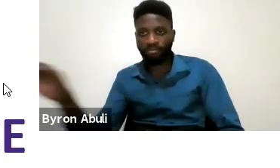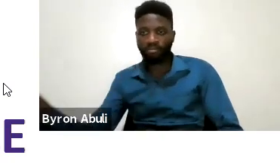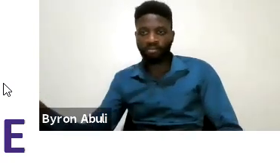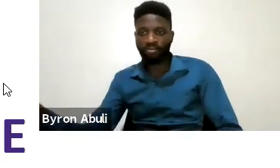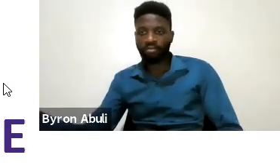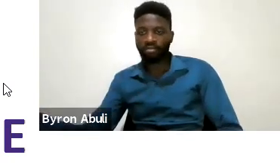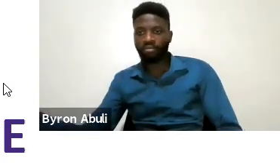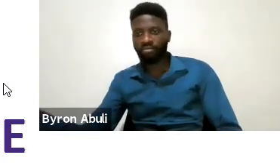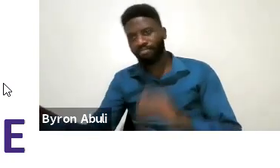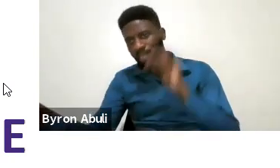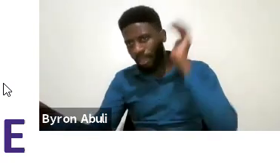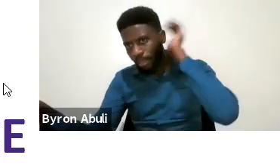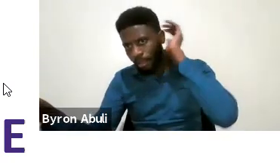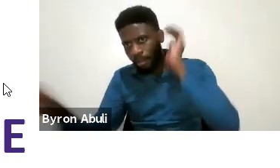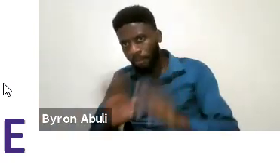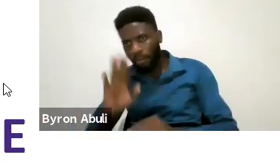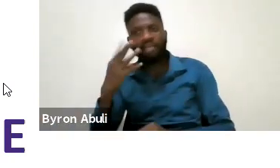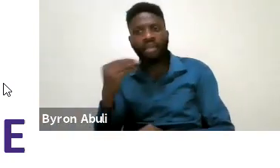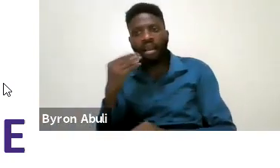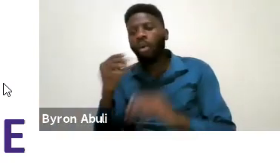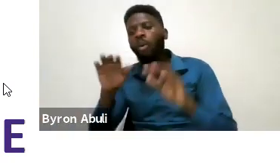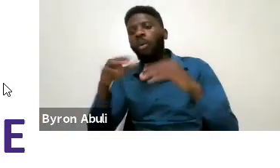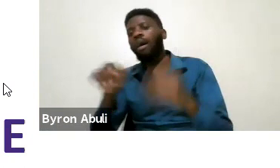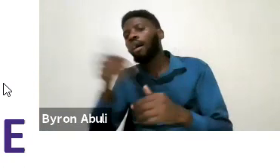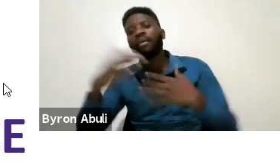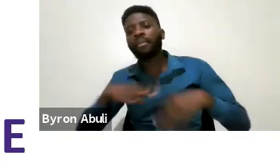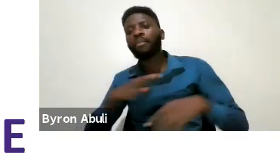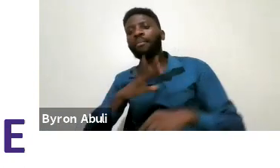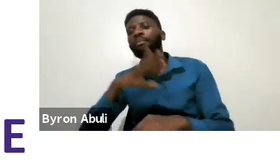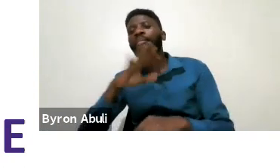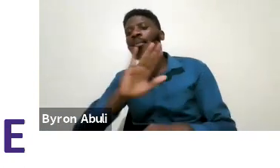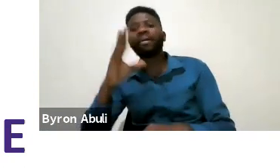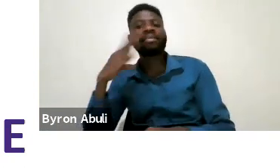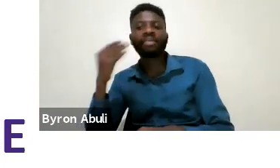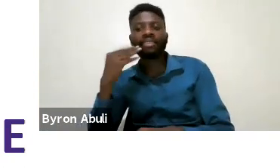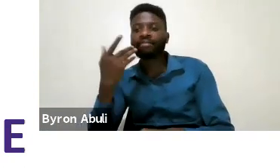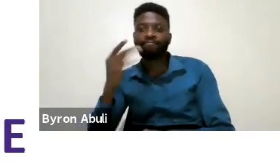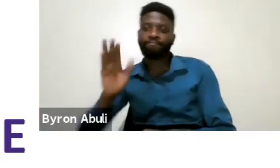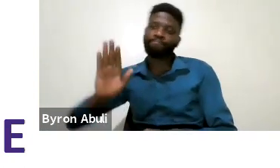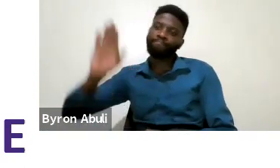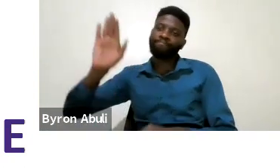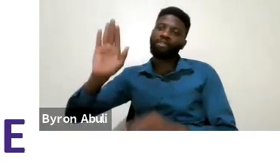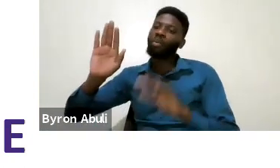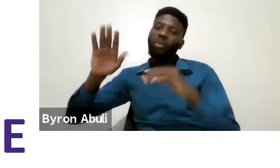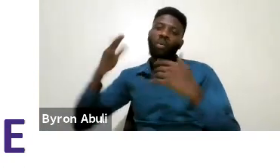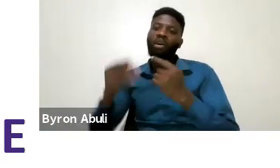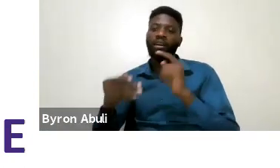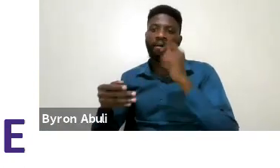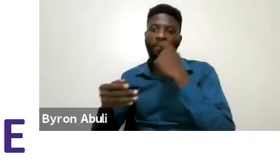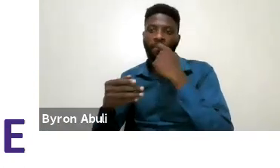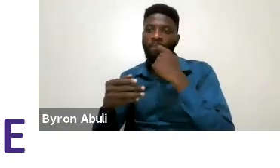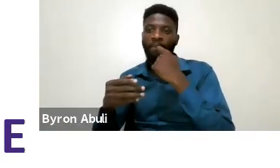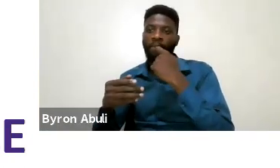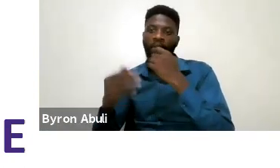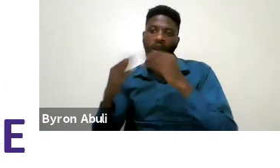Can I hear your experiences or other people's experiences that you have had? You can put your hand up, or you can even unmute and just give